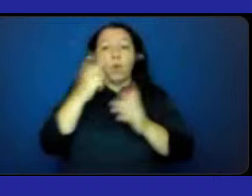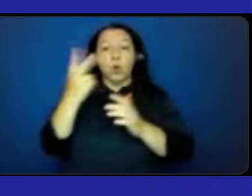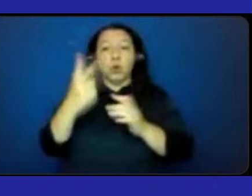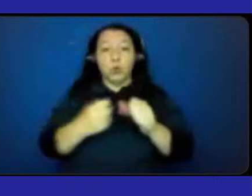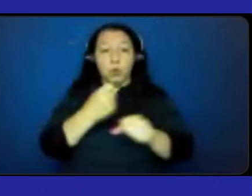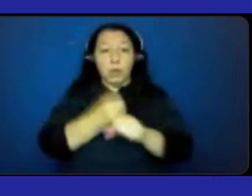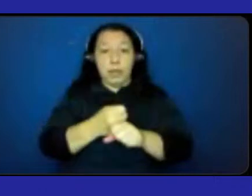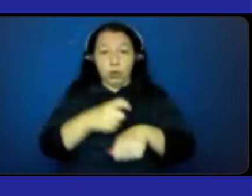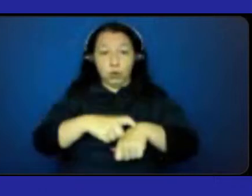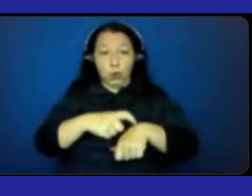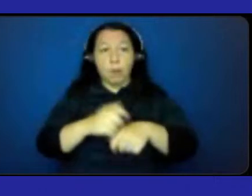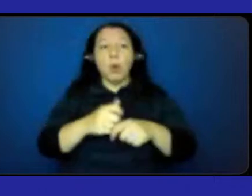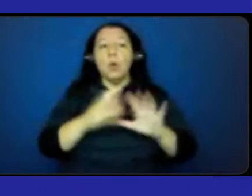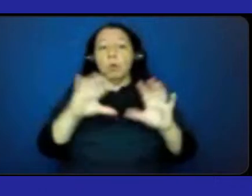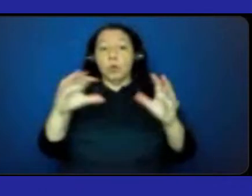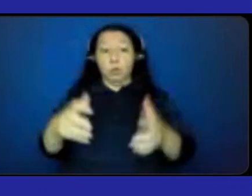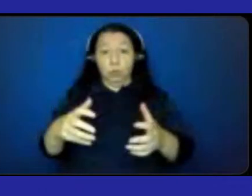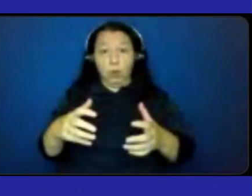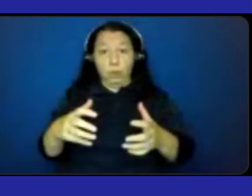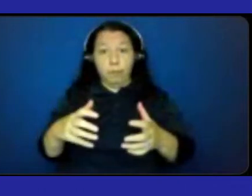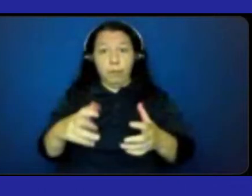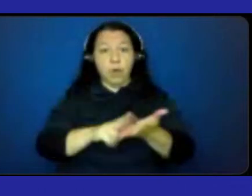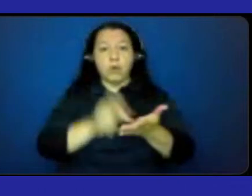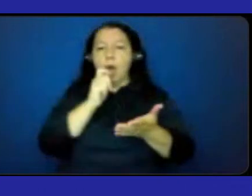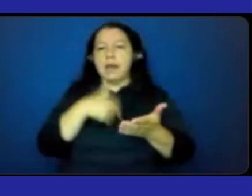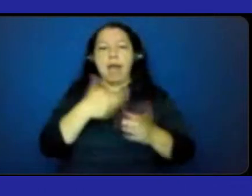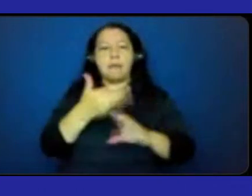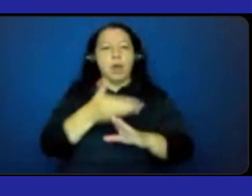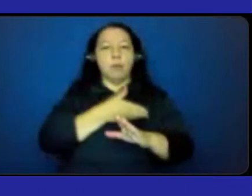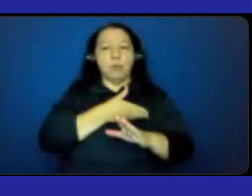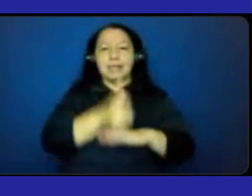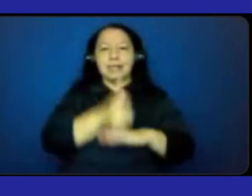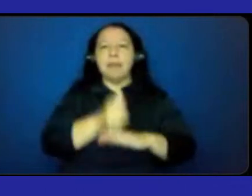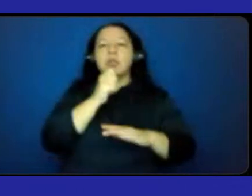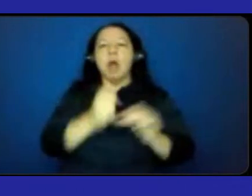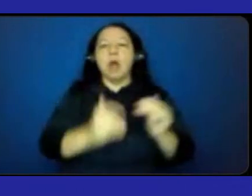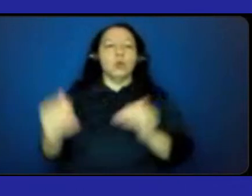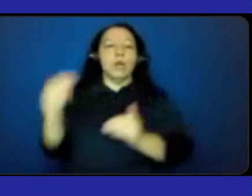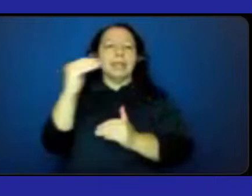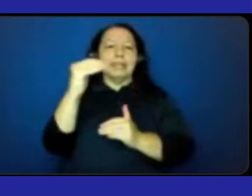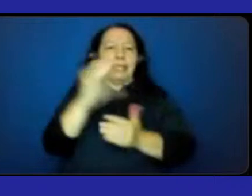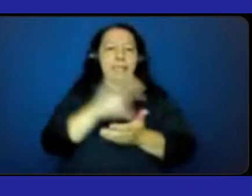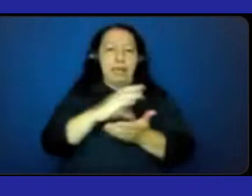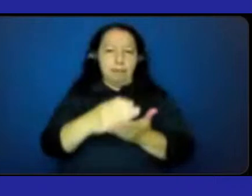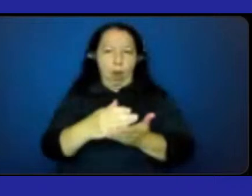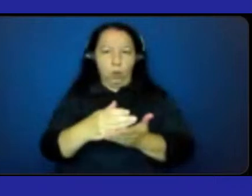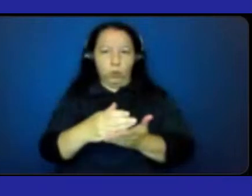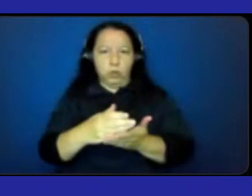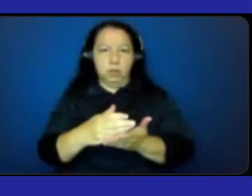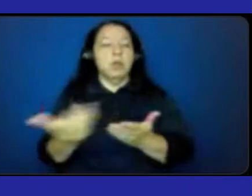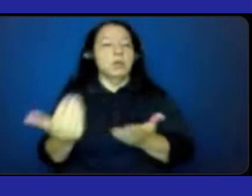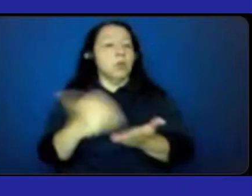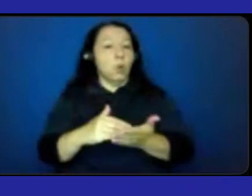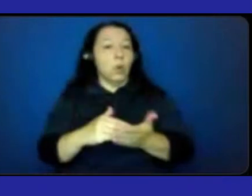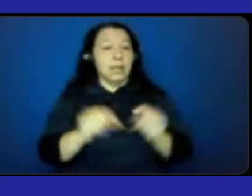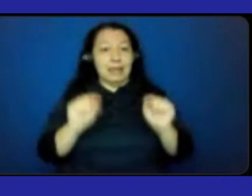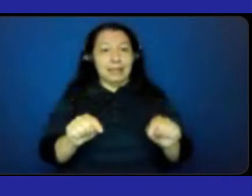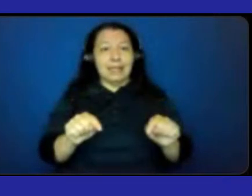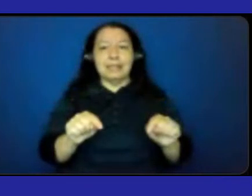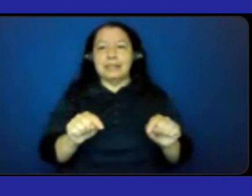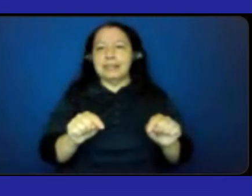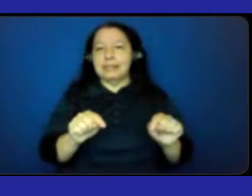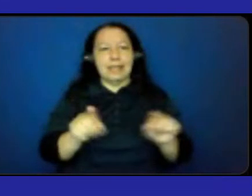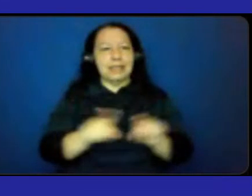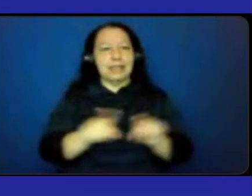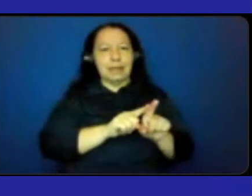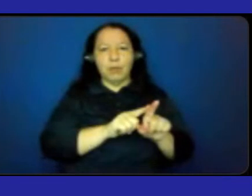of contracts not having a pre-established not to exceed amount. So again, this is very analogous to the